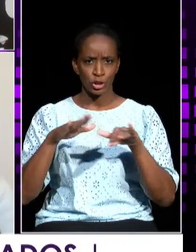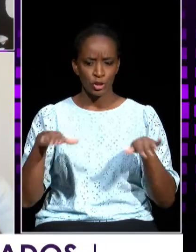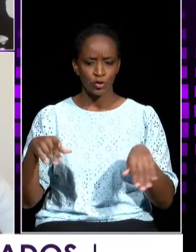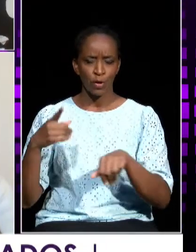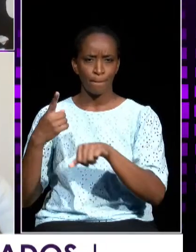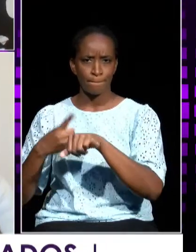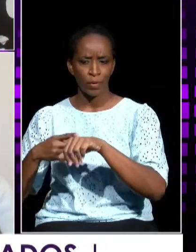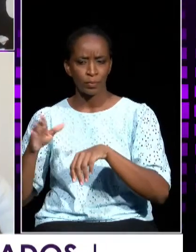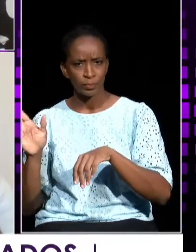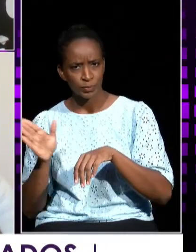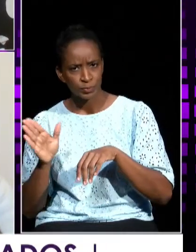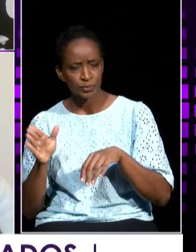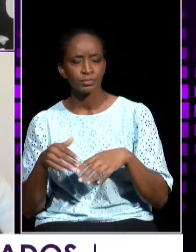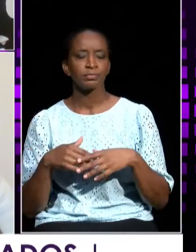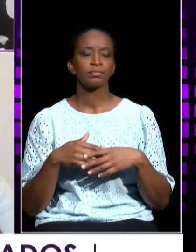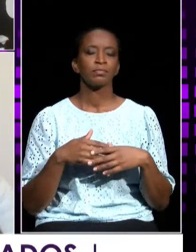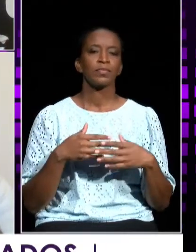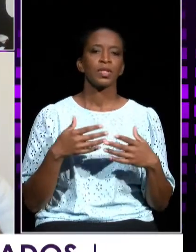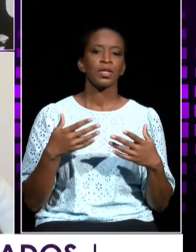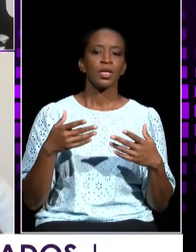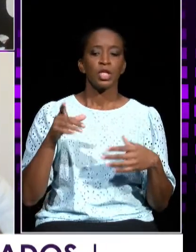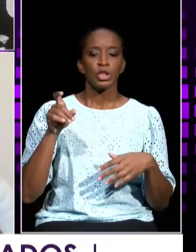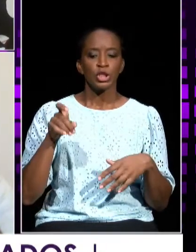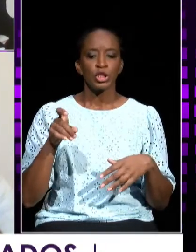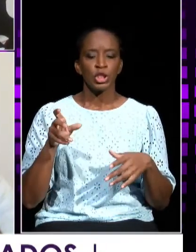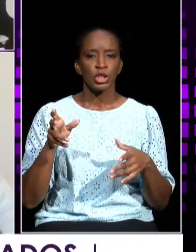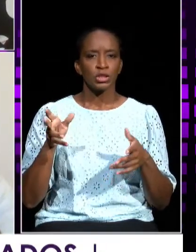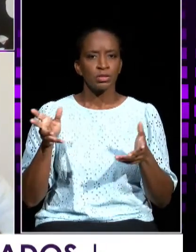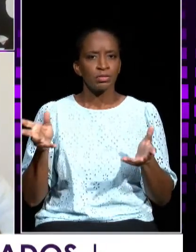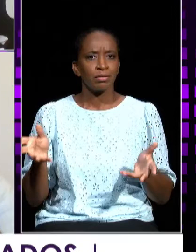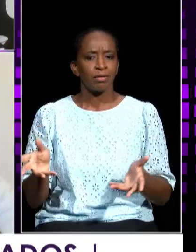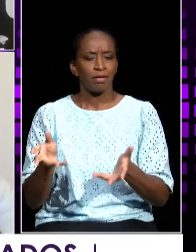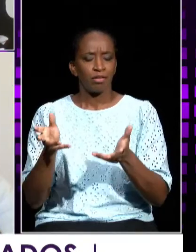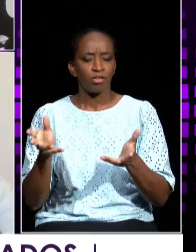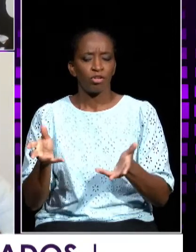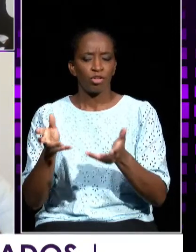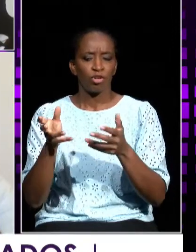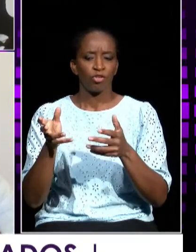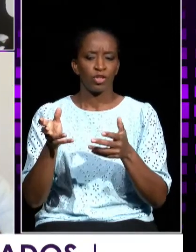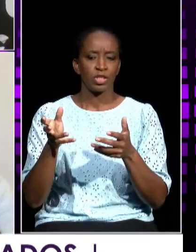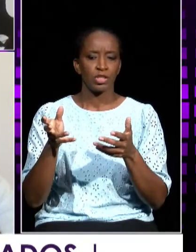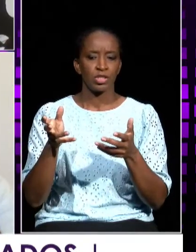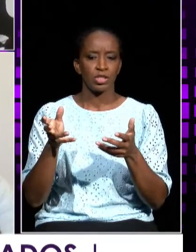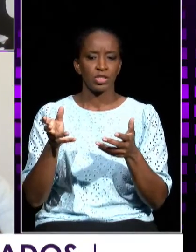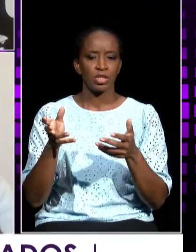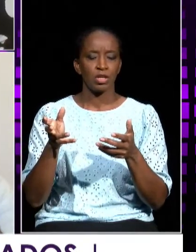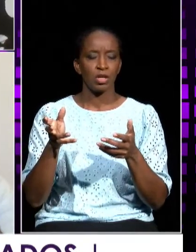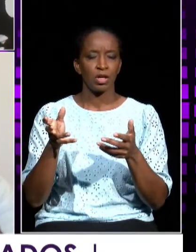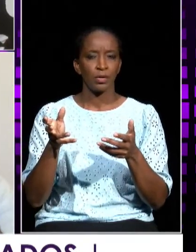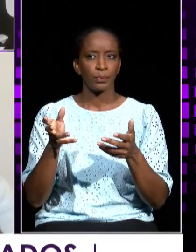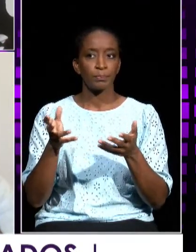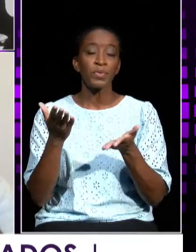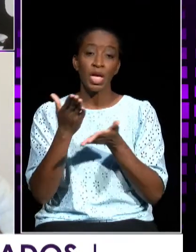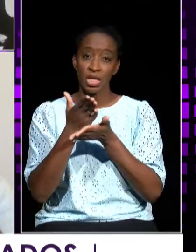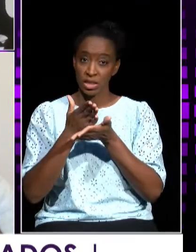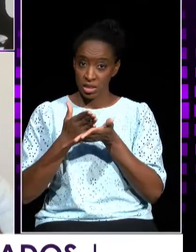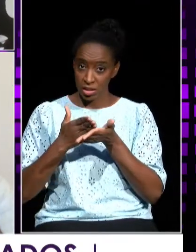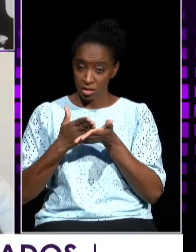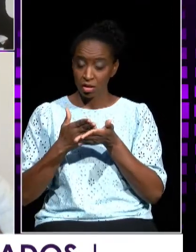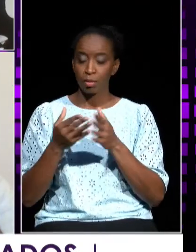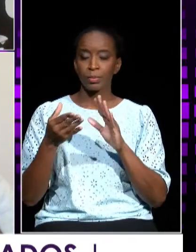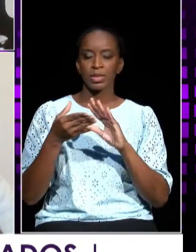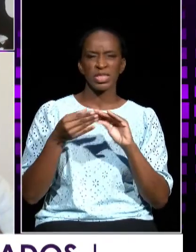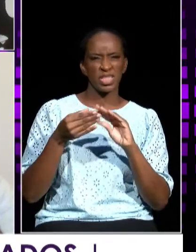enforce positive reinforcement, try not to go down the corporal punishment line. It's not that effective. It's a scare tactic,